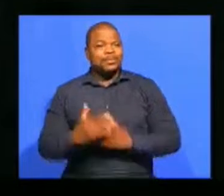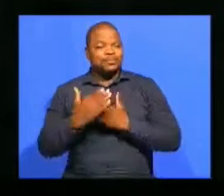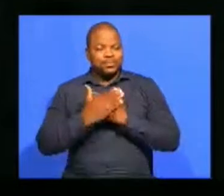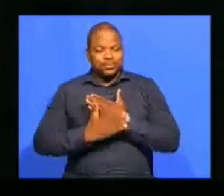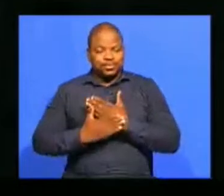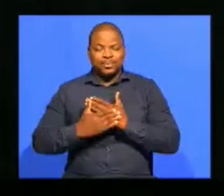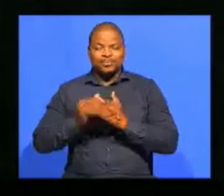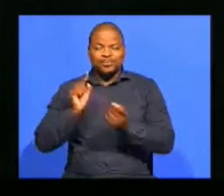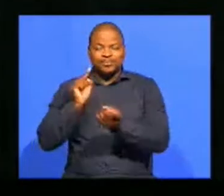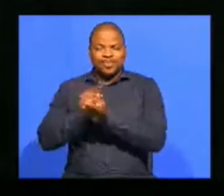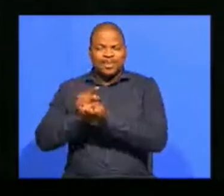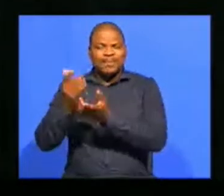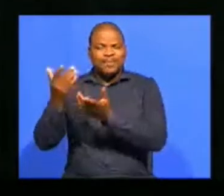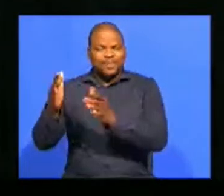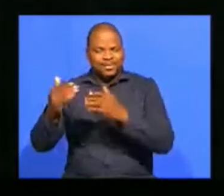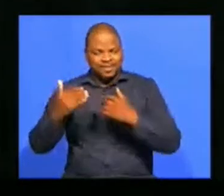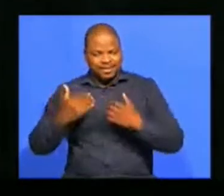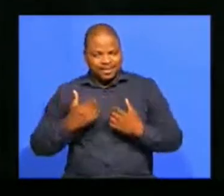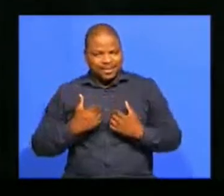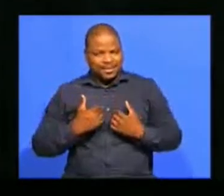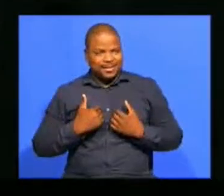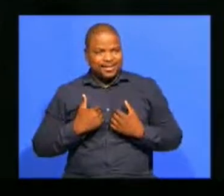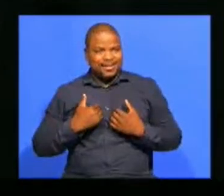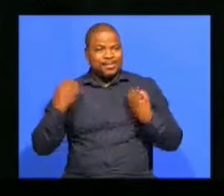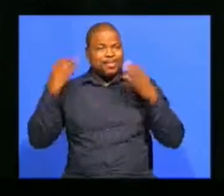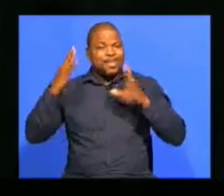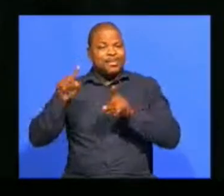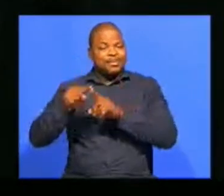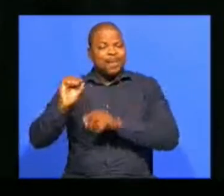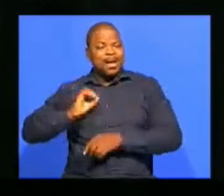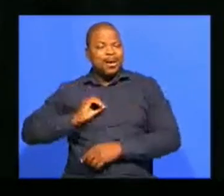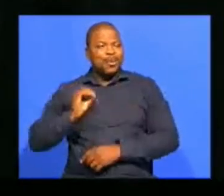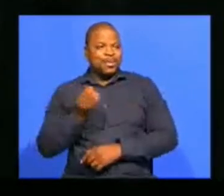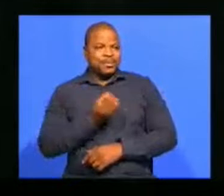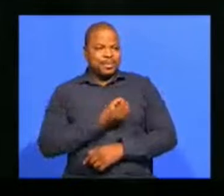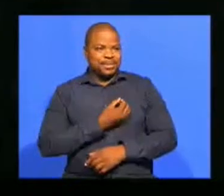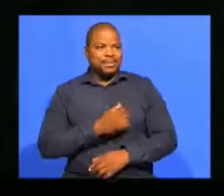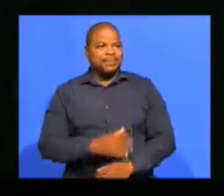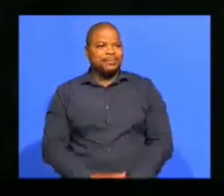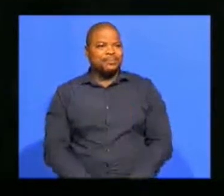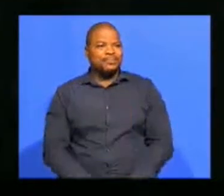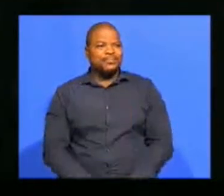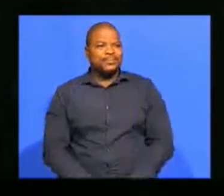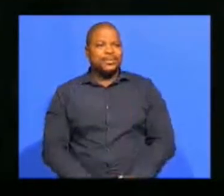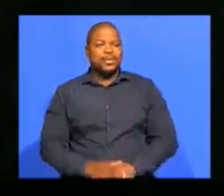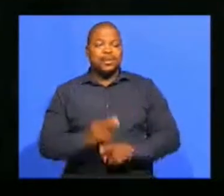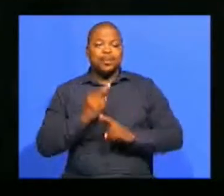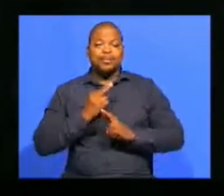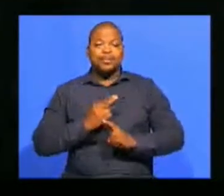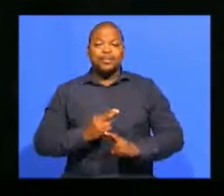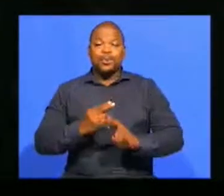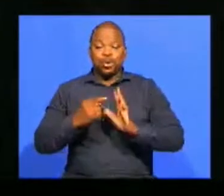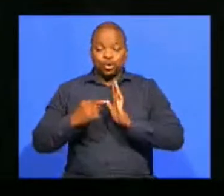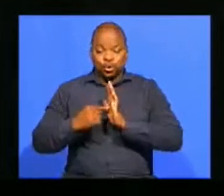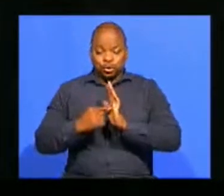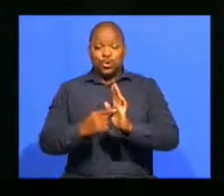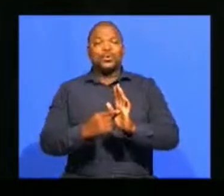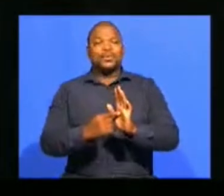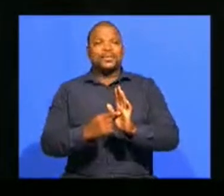to meet, and so have been our ministers. We're delighted to show